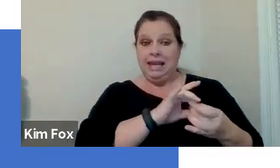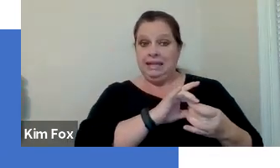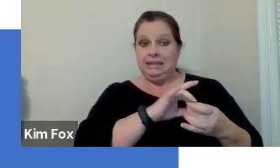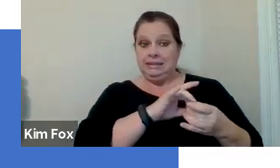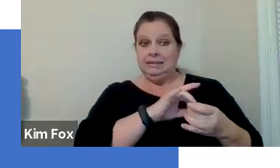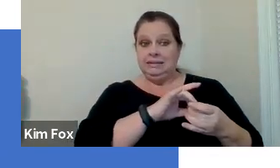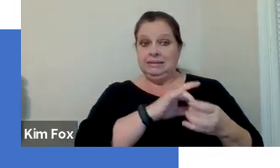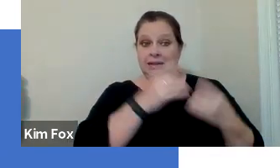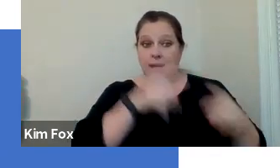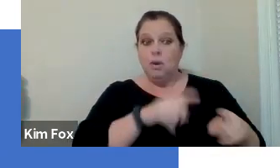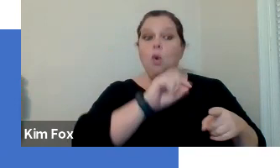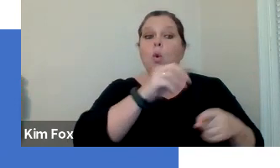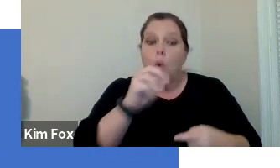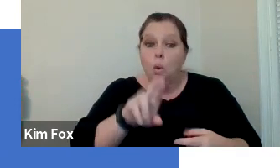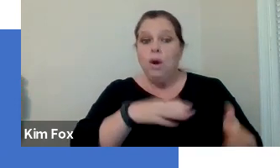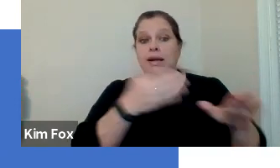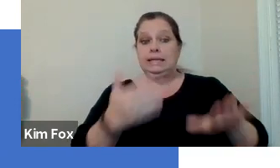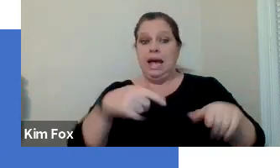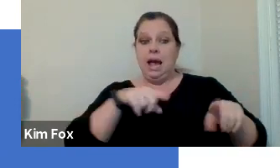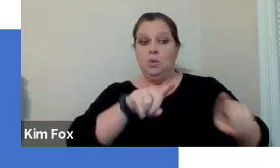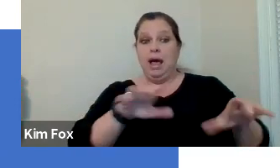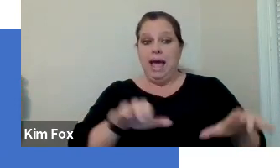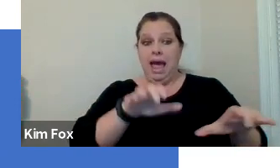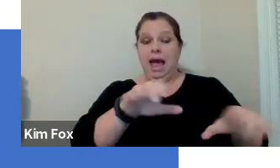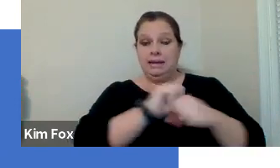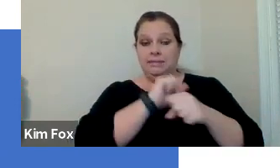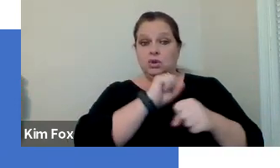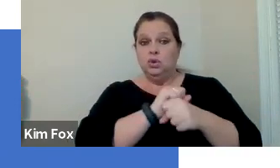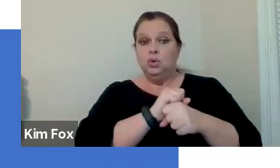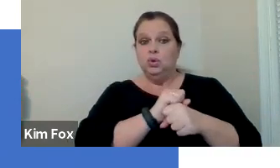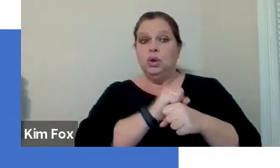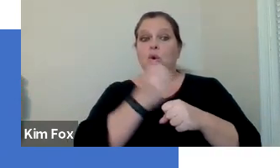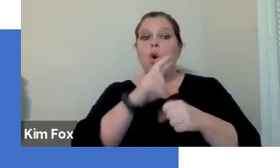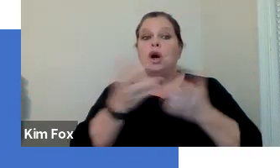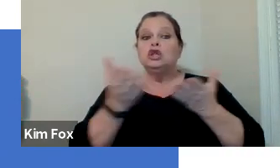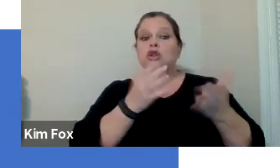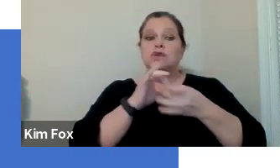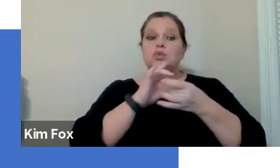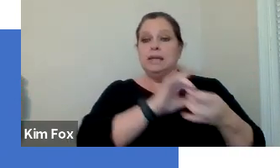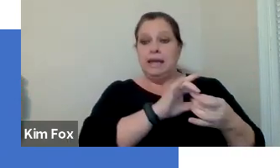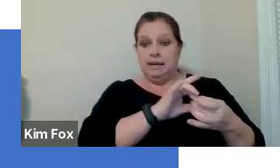or who died while on active duty, or as a result of a service-related condition.